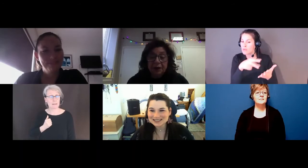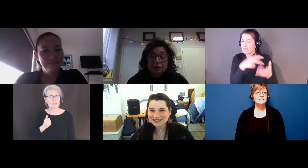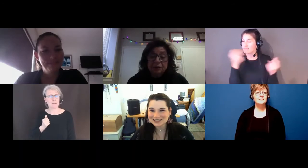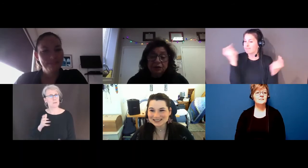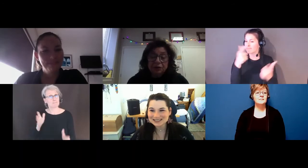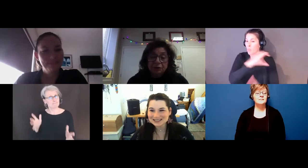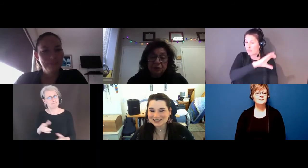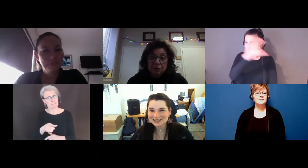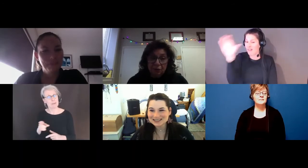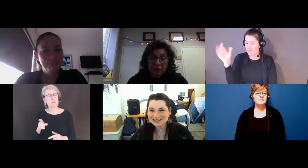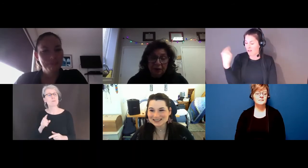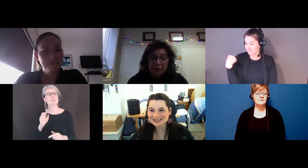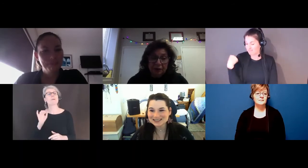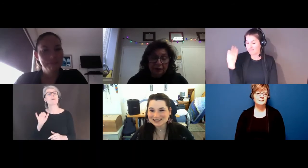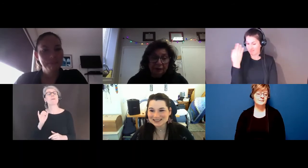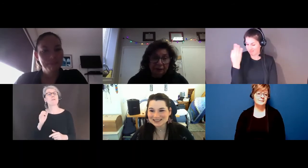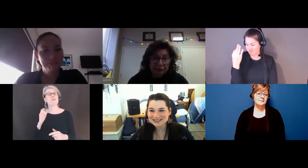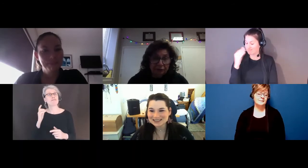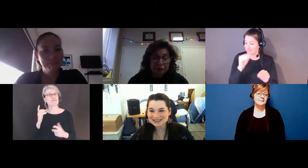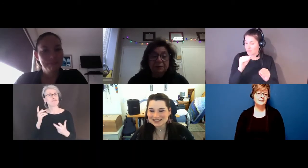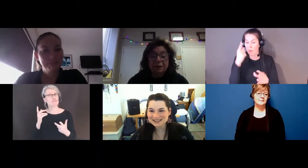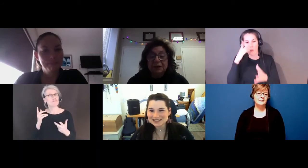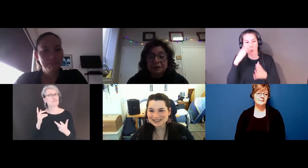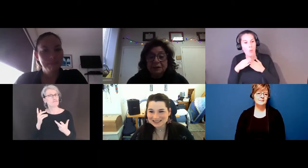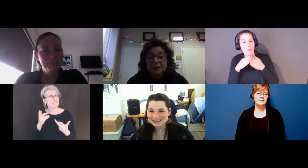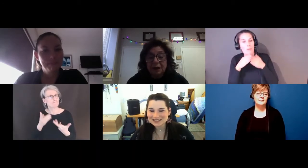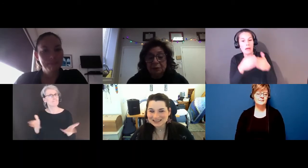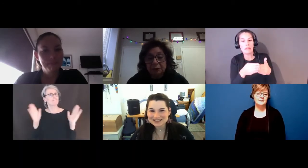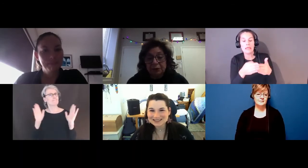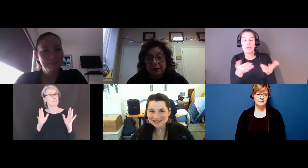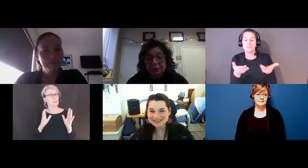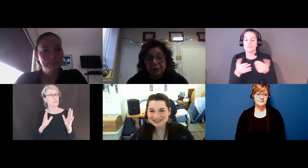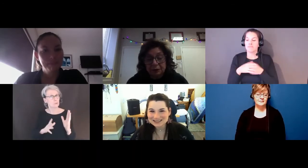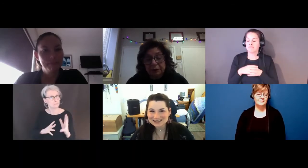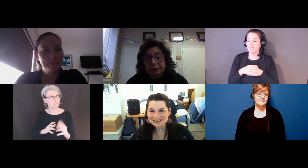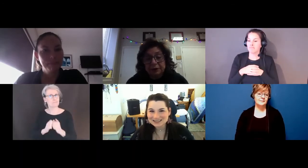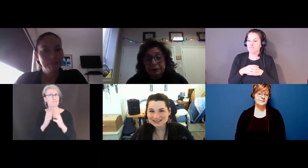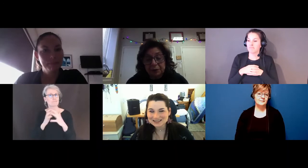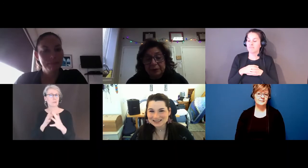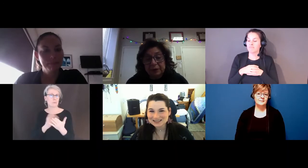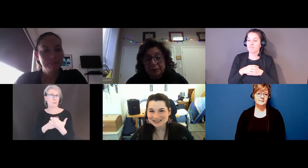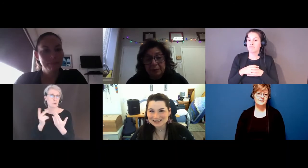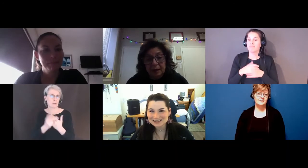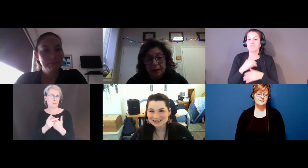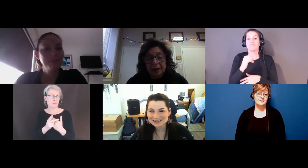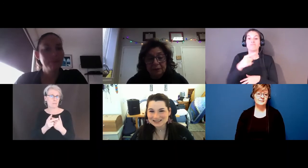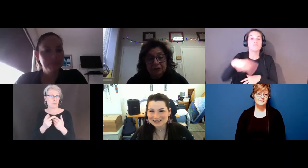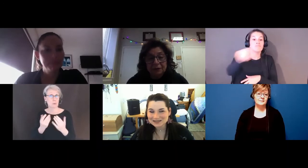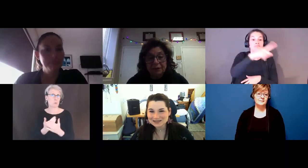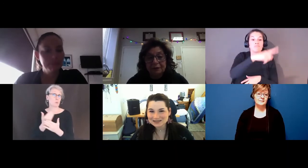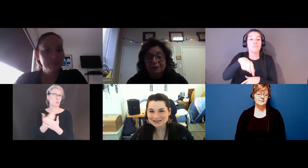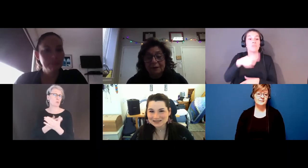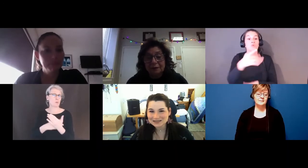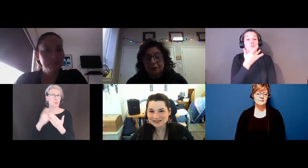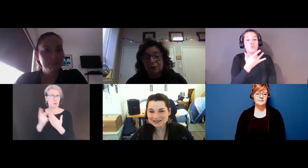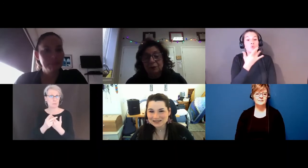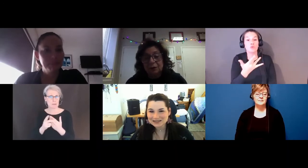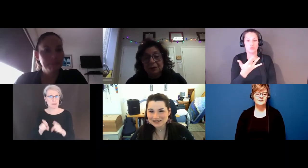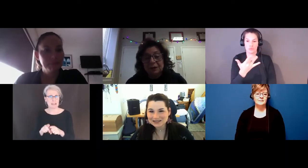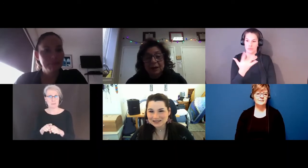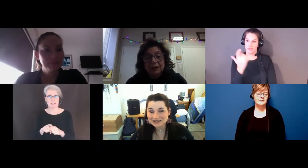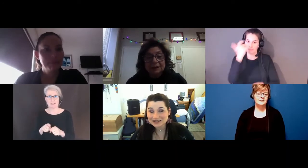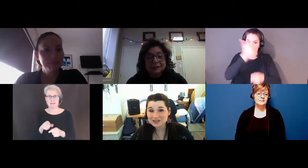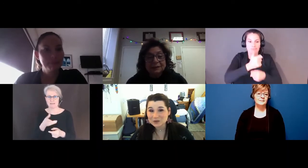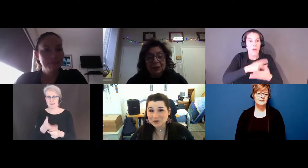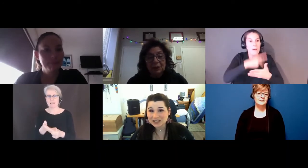them to implement a program, inaugurate a program such as this in their